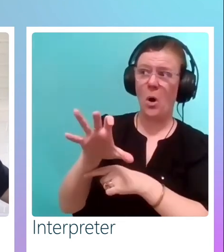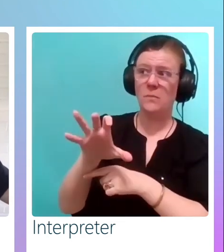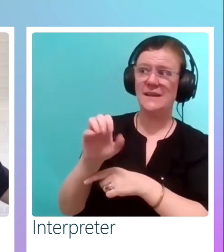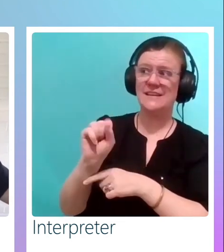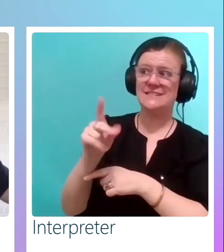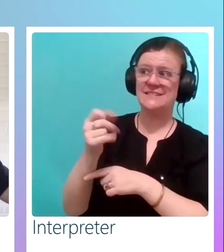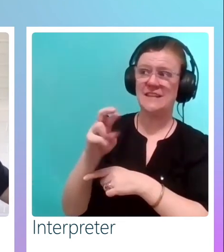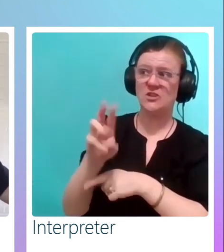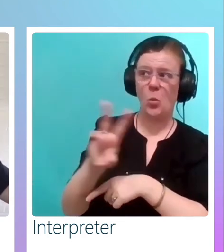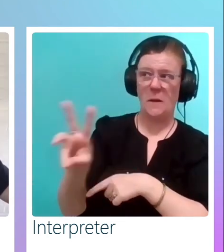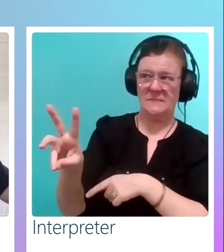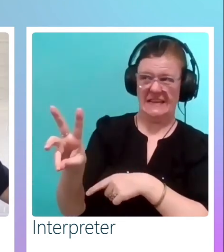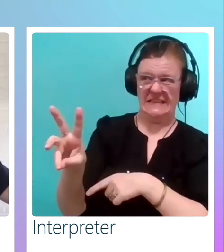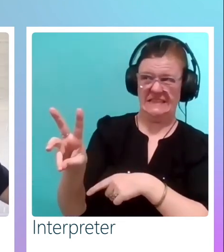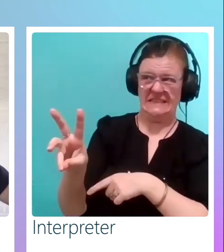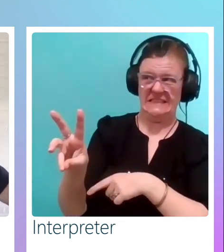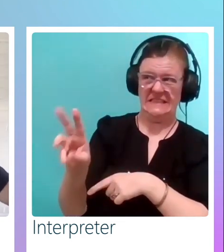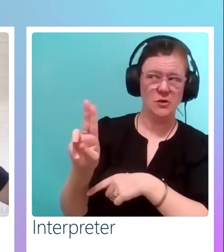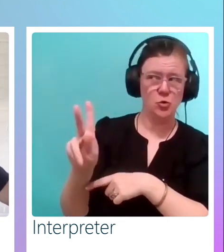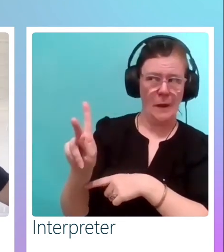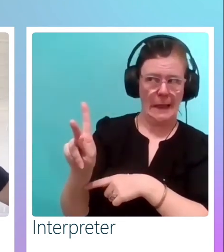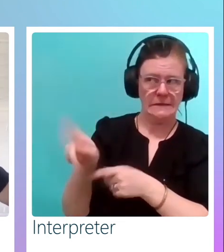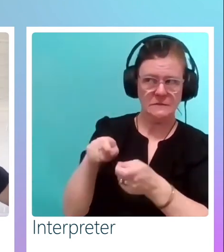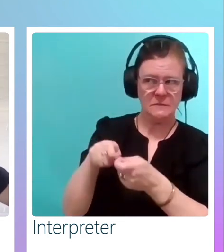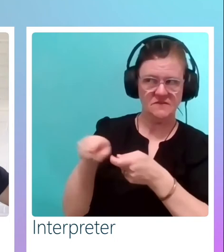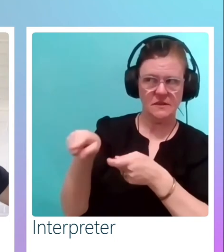websites currently in the UK?